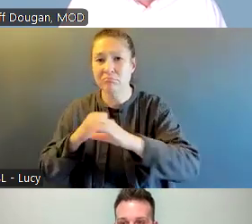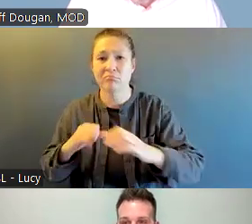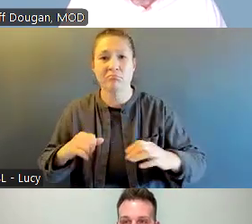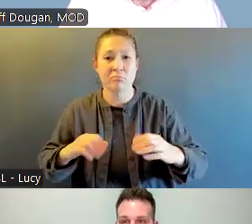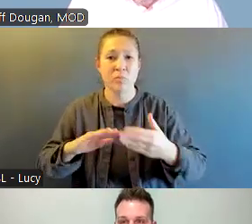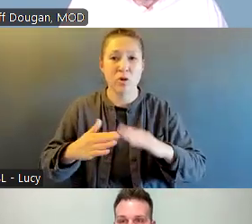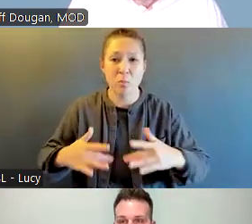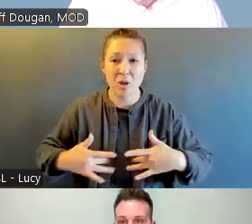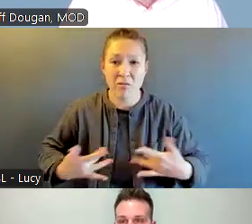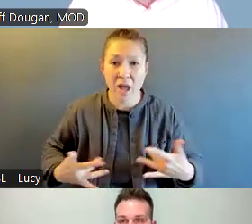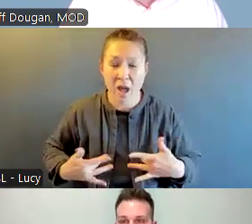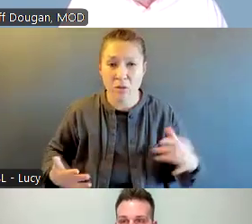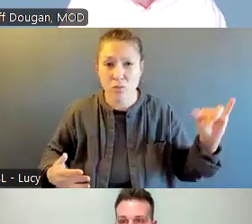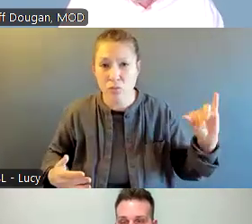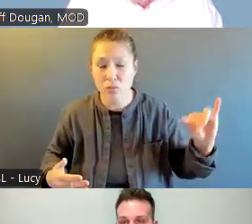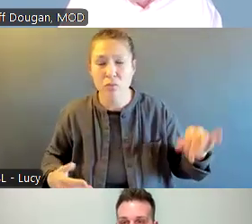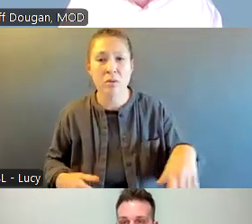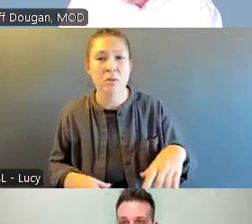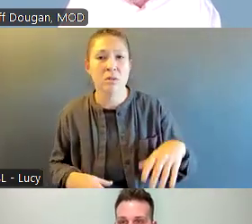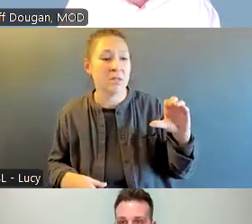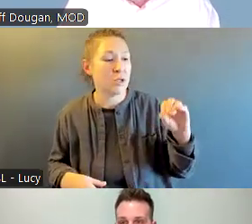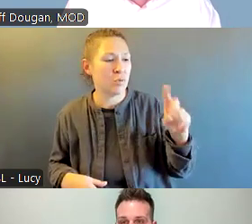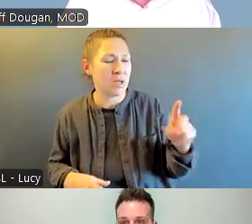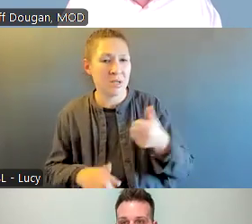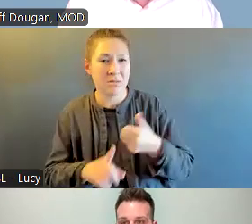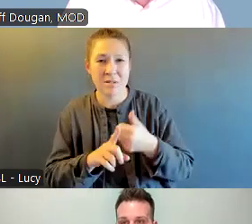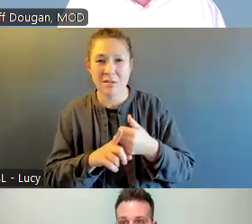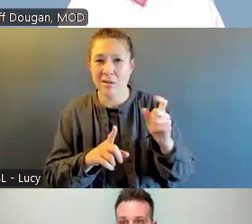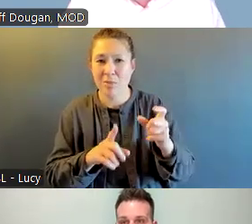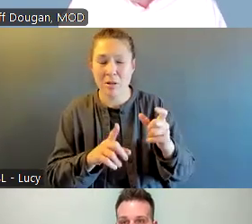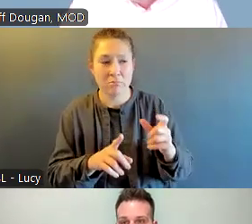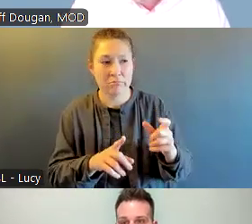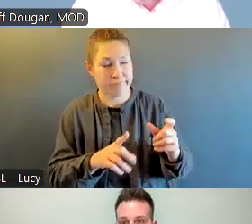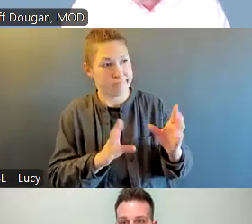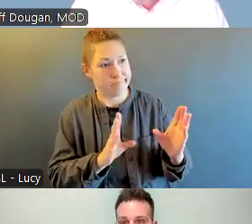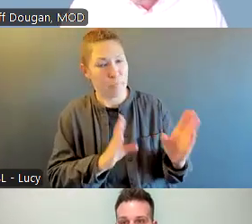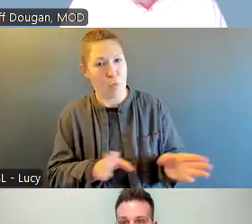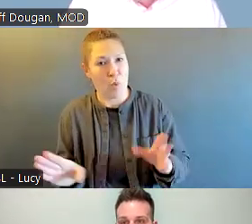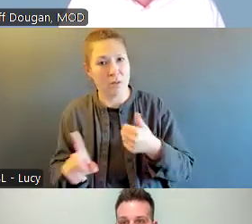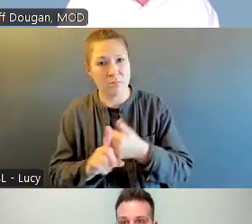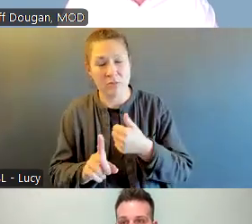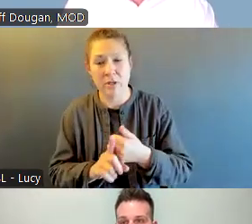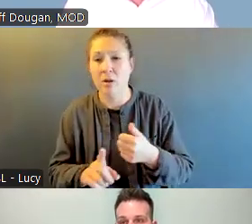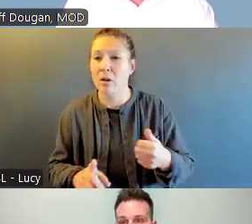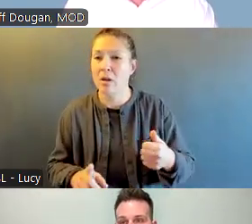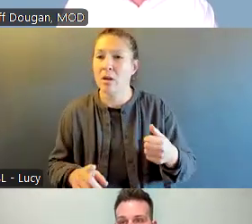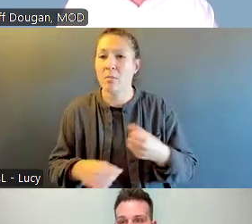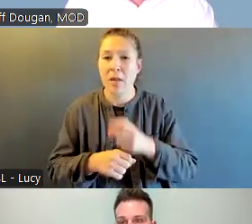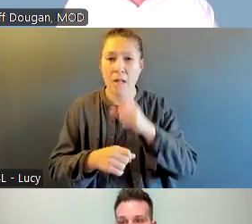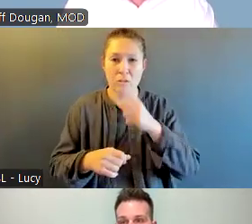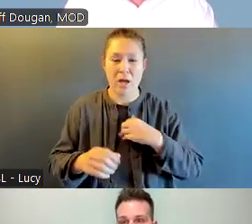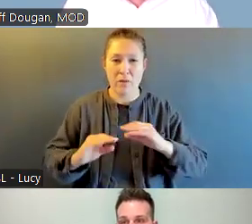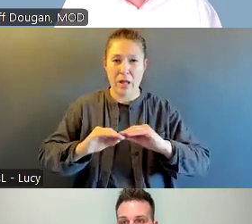And it's important for CODs to stay organized by adopting clear internal